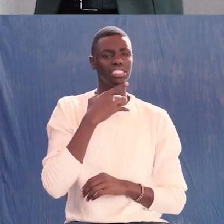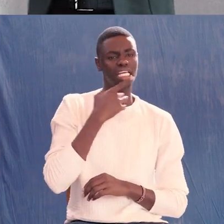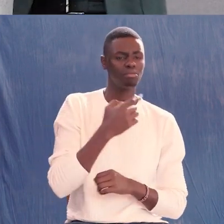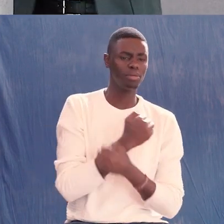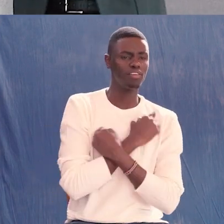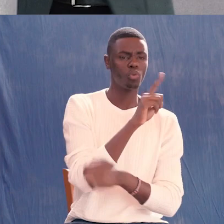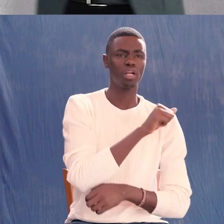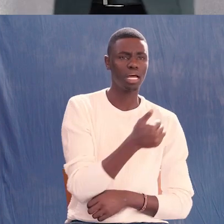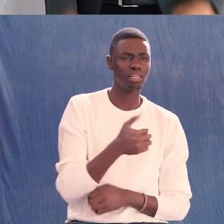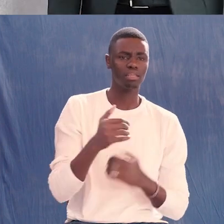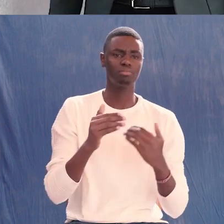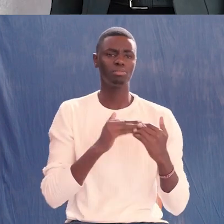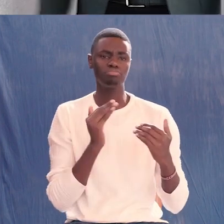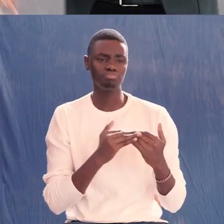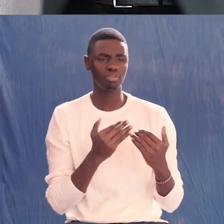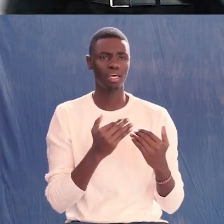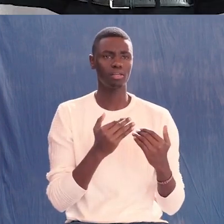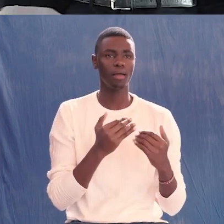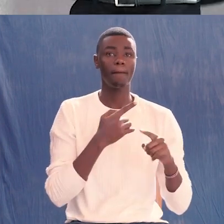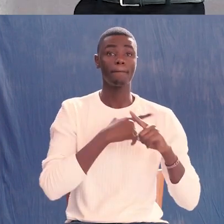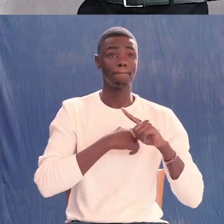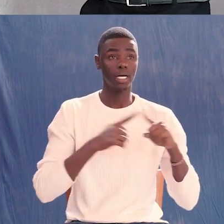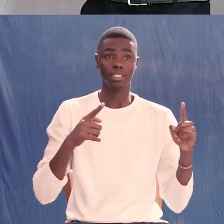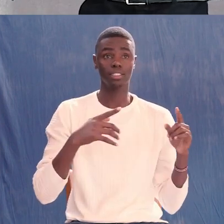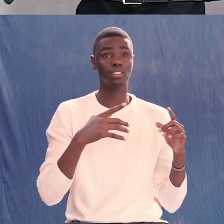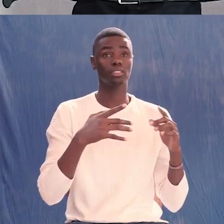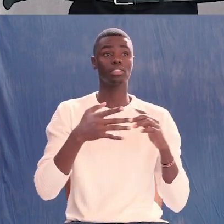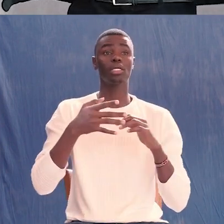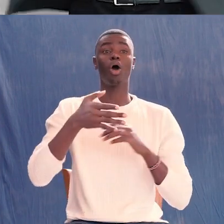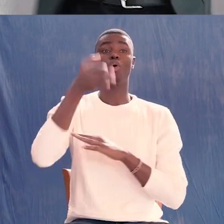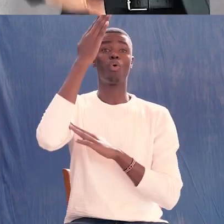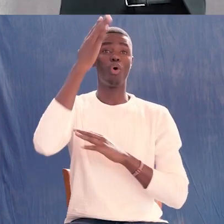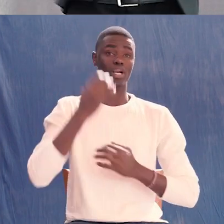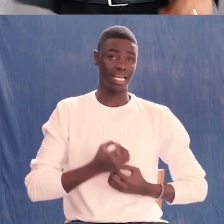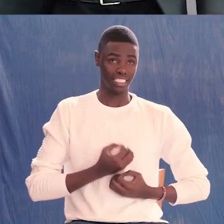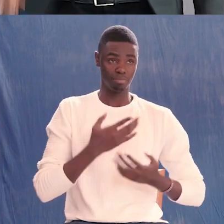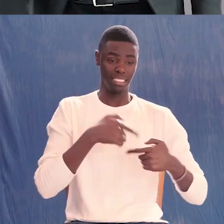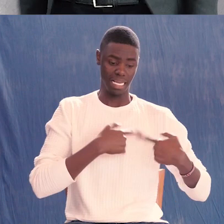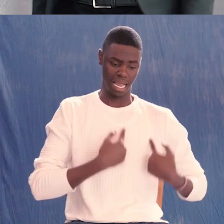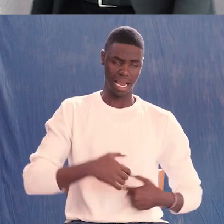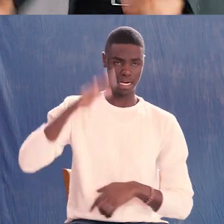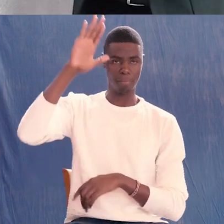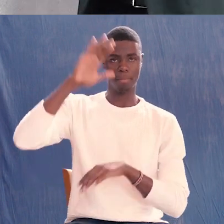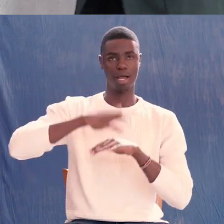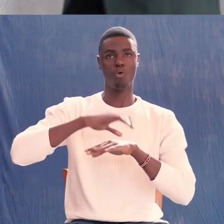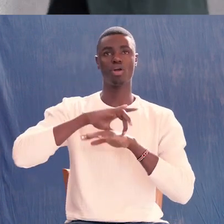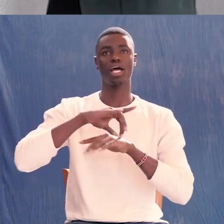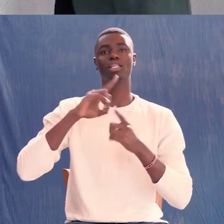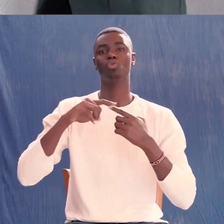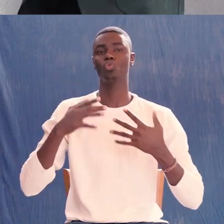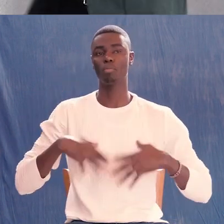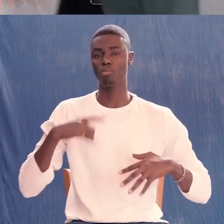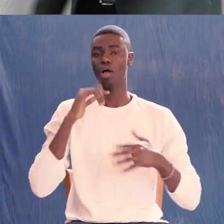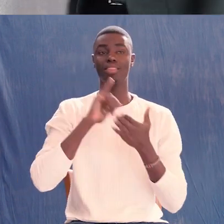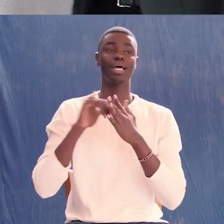one another, being cared for. It's about actually God expressing his heart on earth through a people that